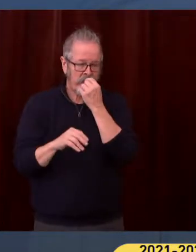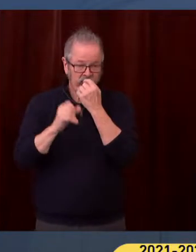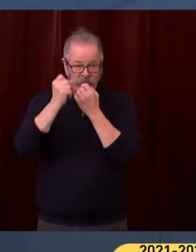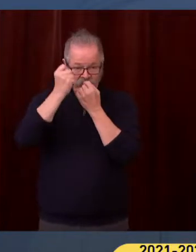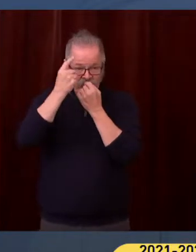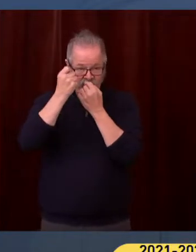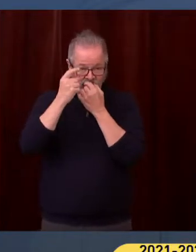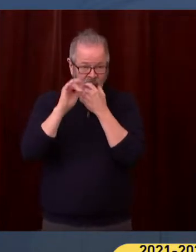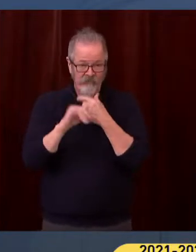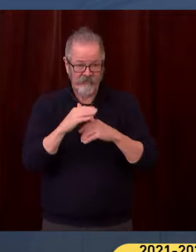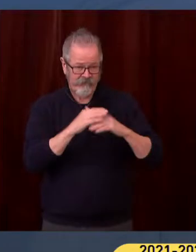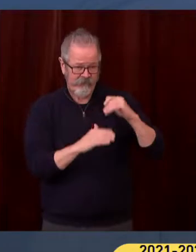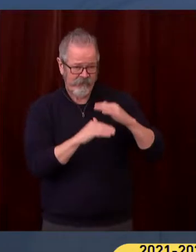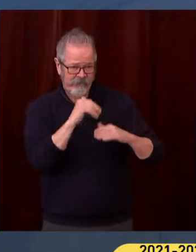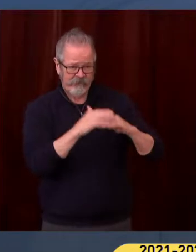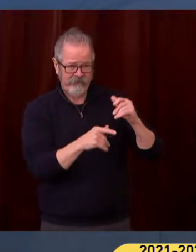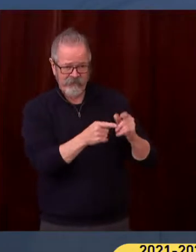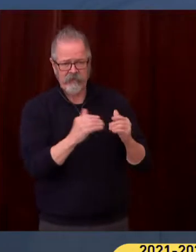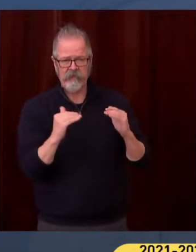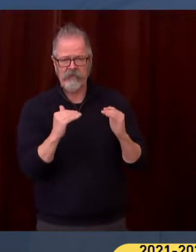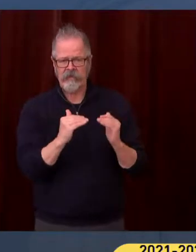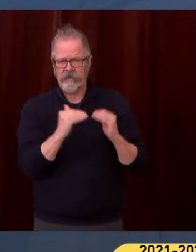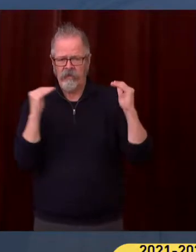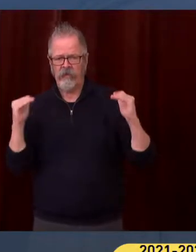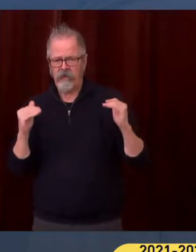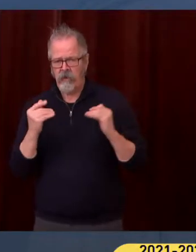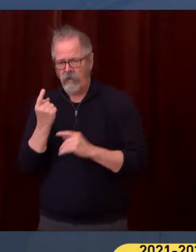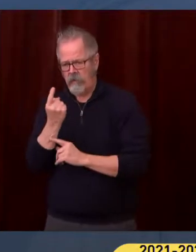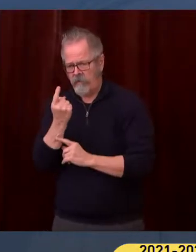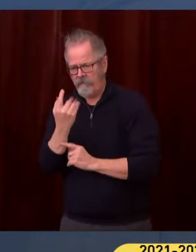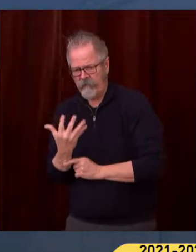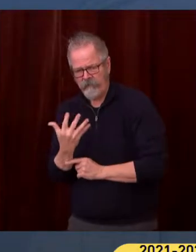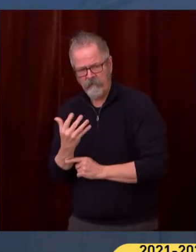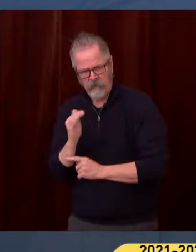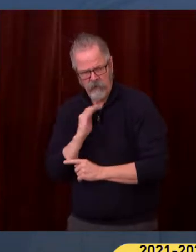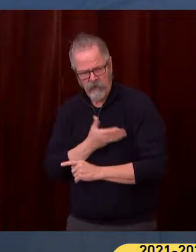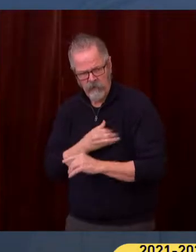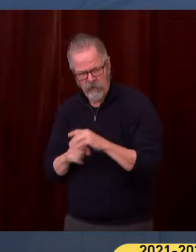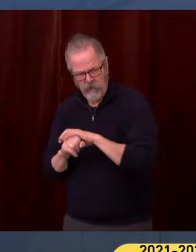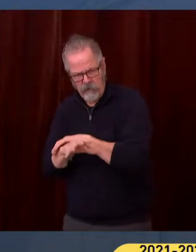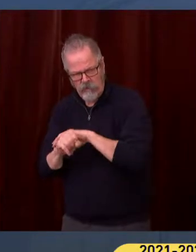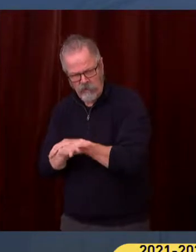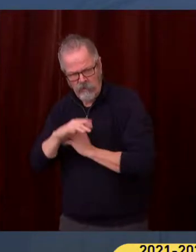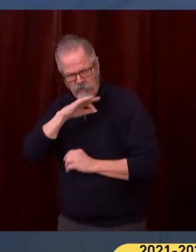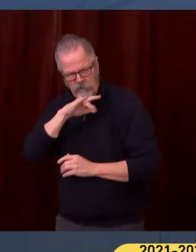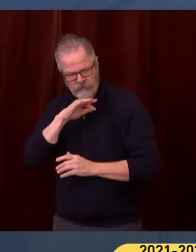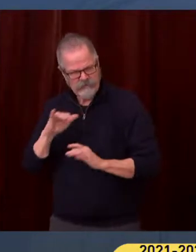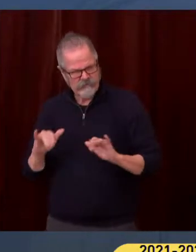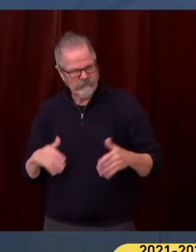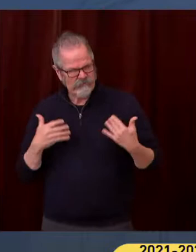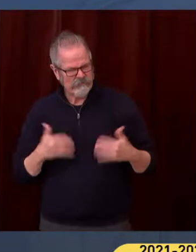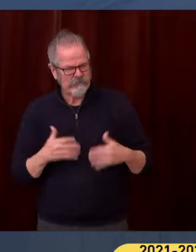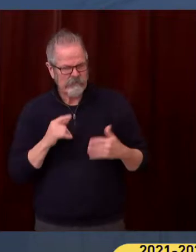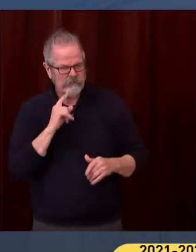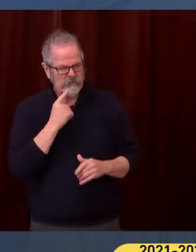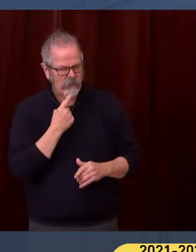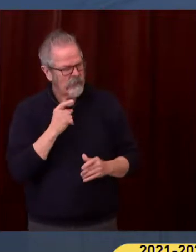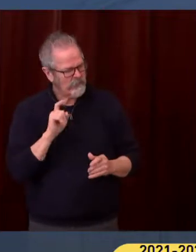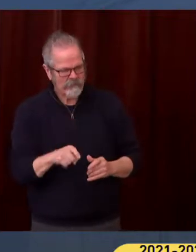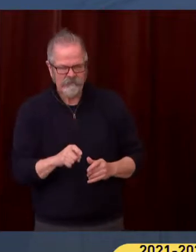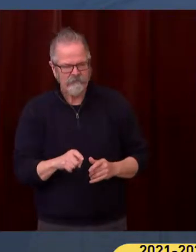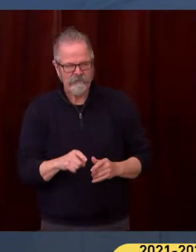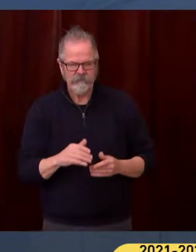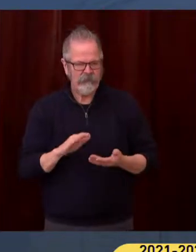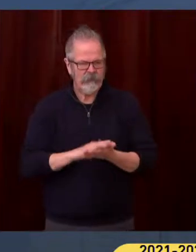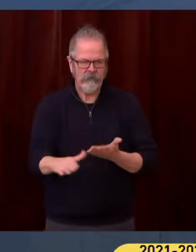In order to meet our greenhouse gas limits, we need to make sure that our new buildings are constructed away where they don't